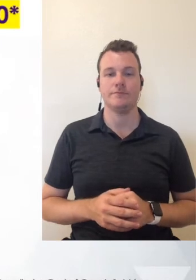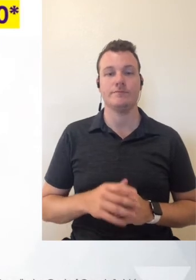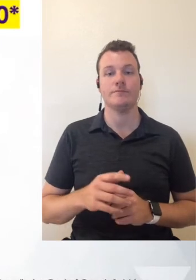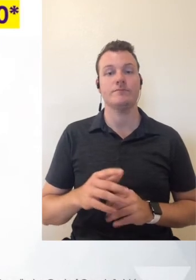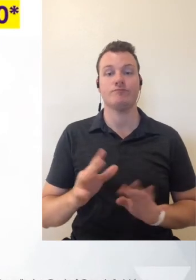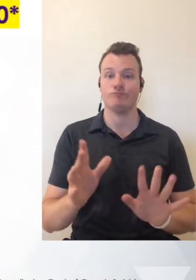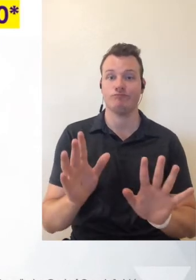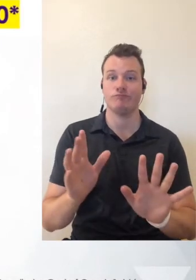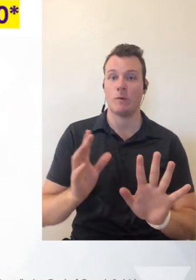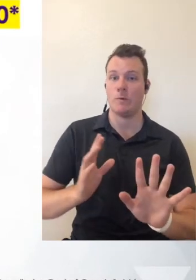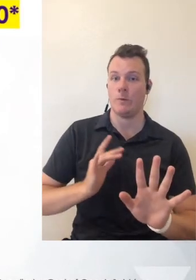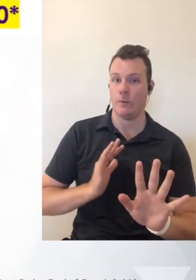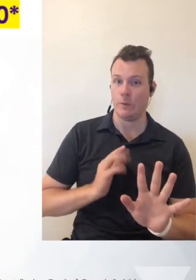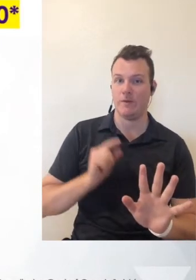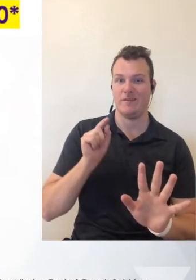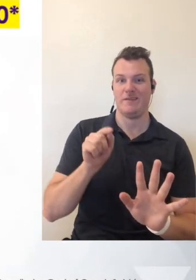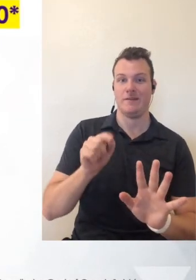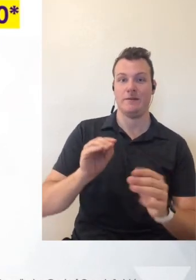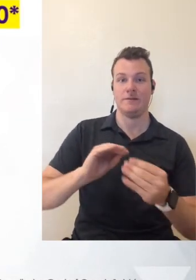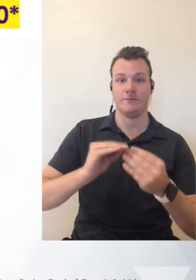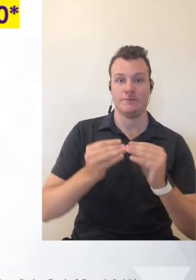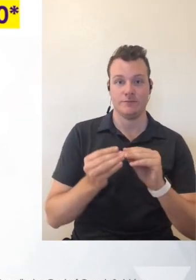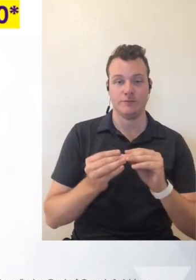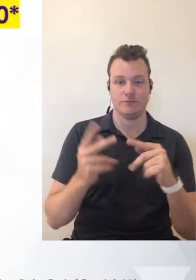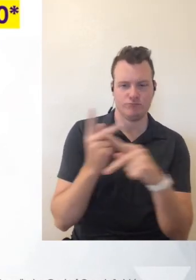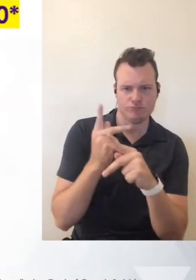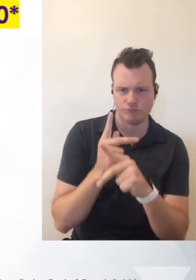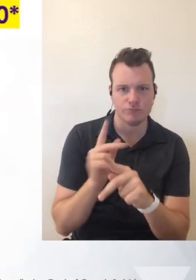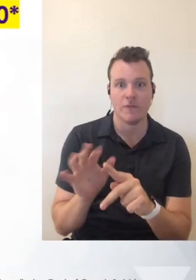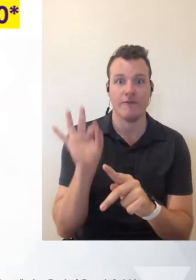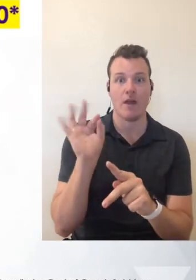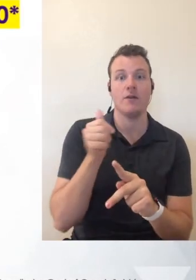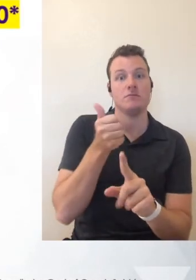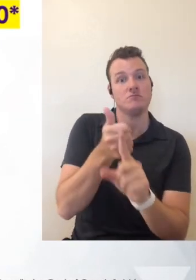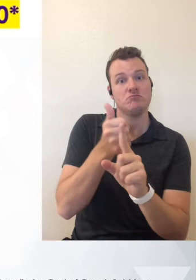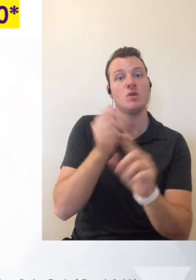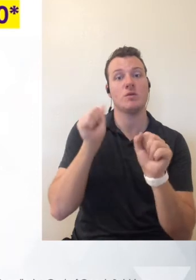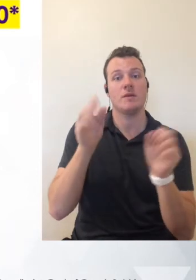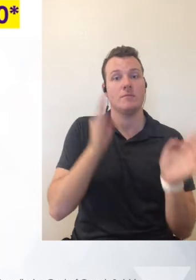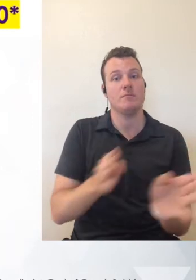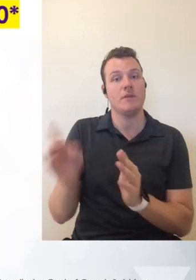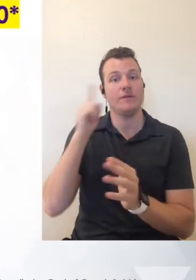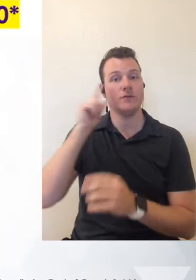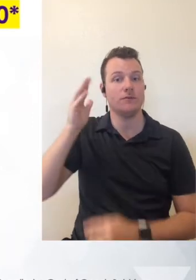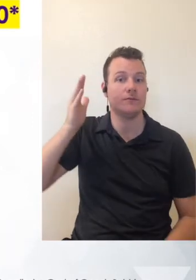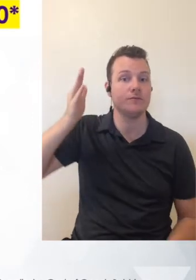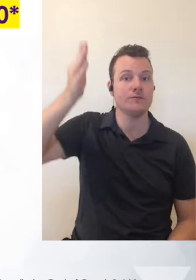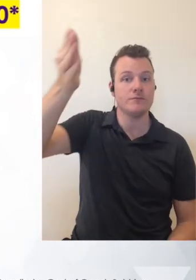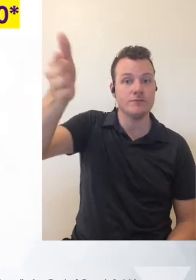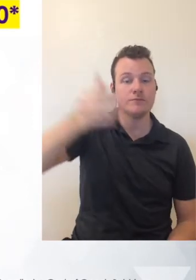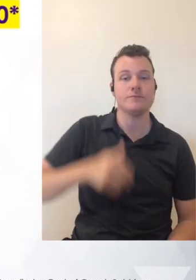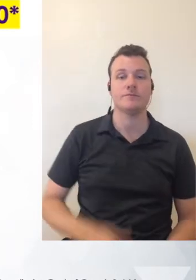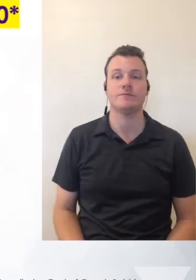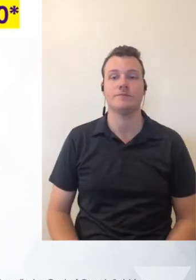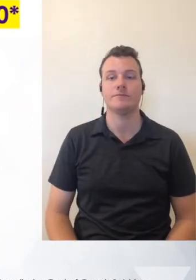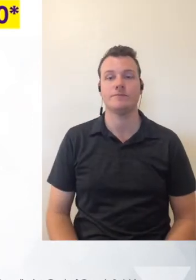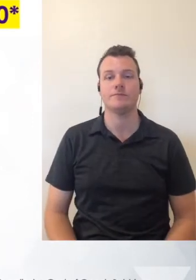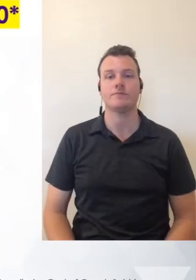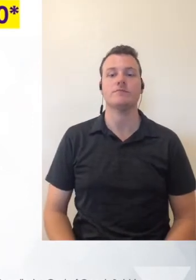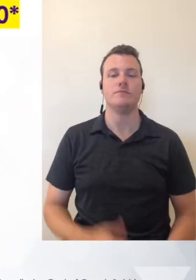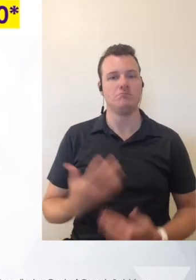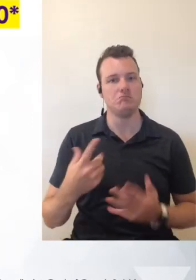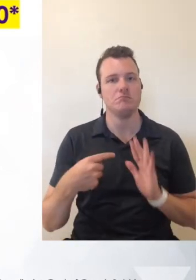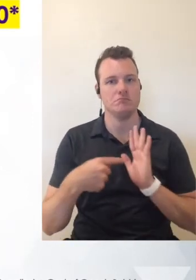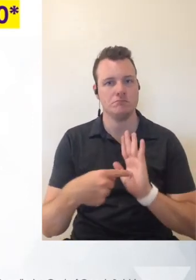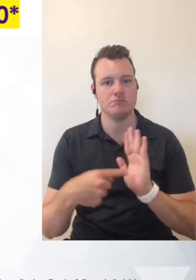What's cool about this calculation is you can start to plan for the future, okay? So here's